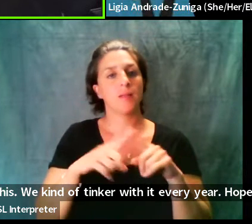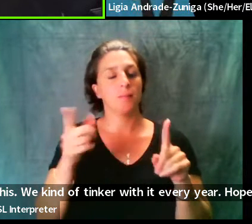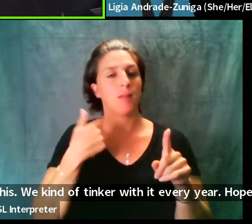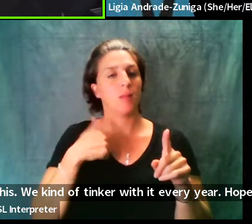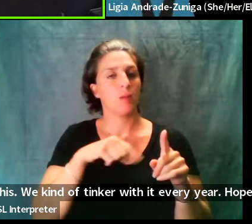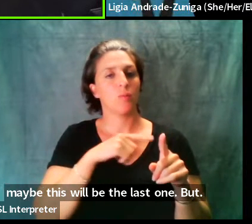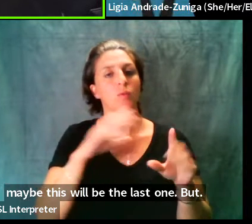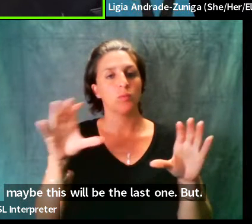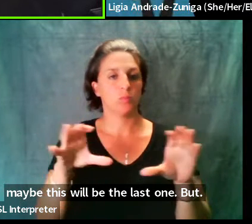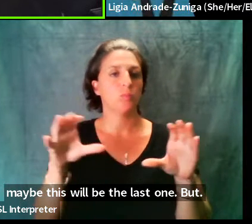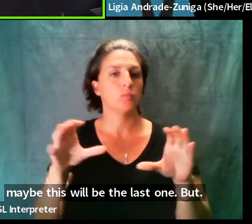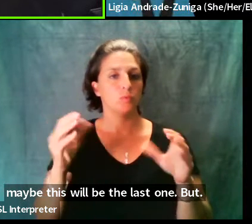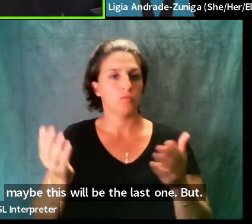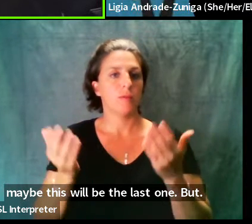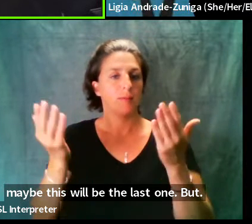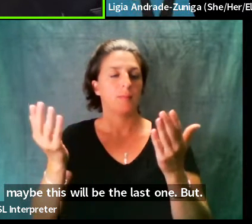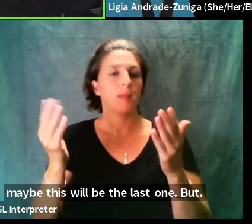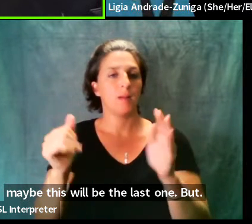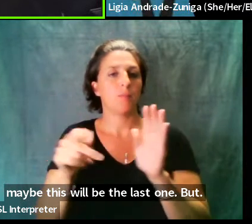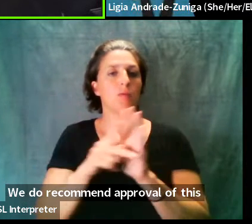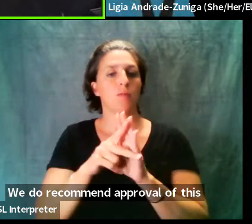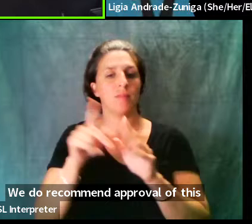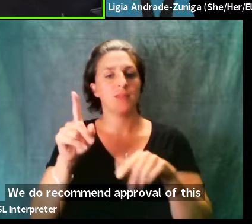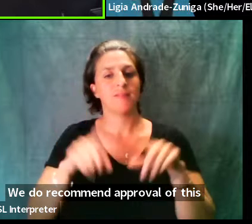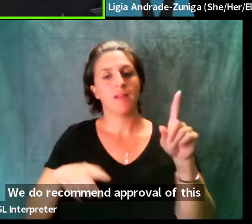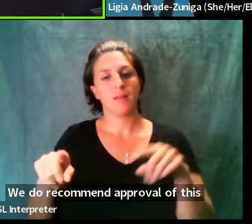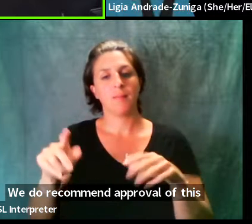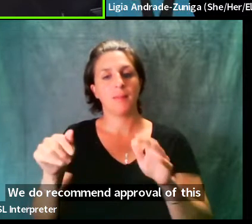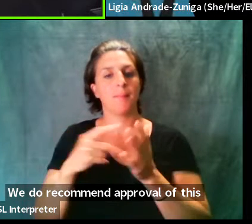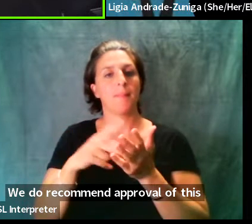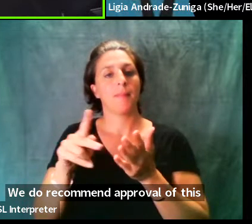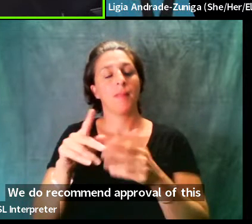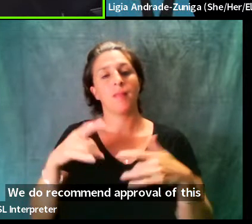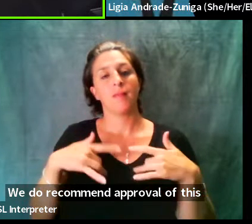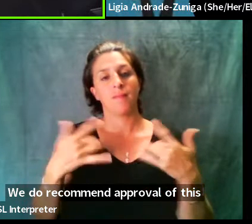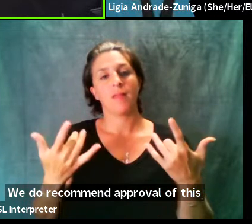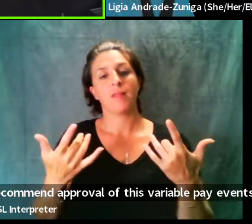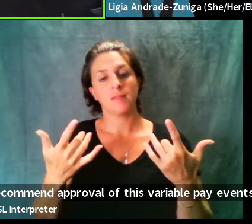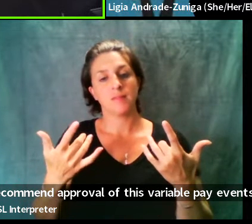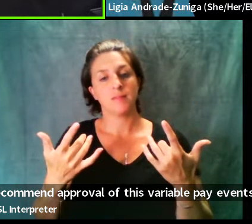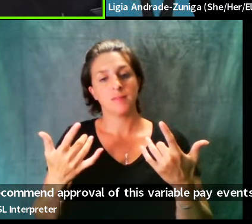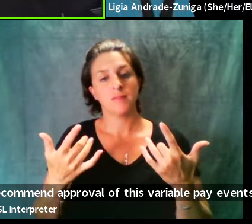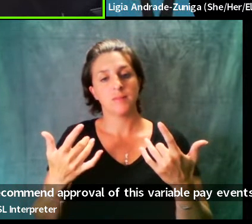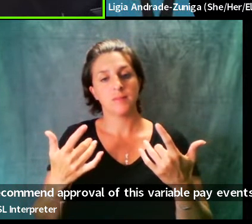recommend approval of this variable pay event staff variable salary schedule.